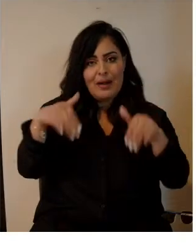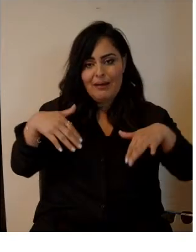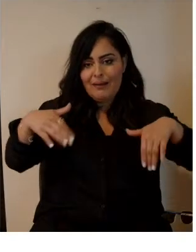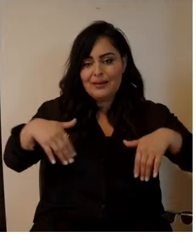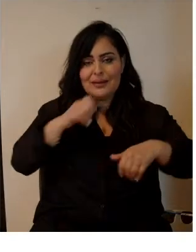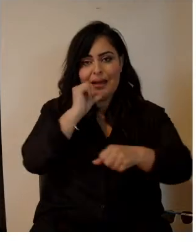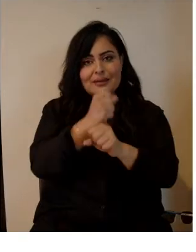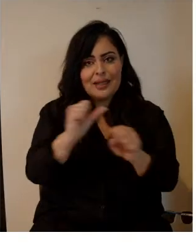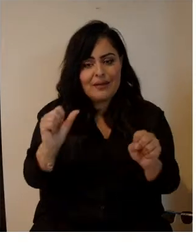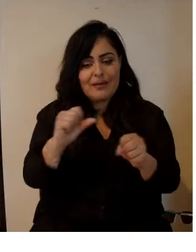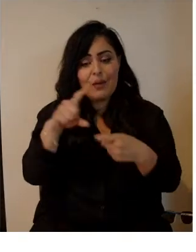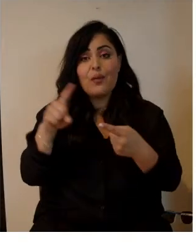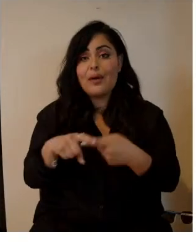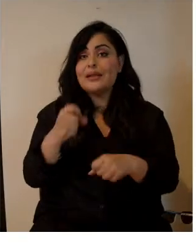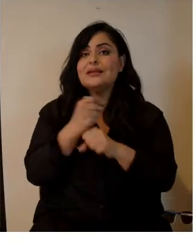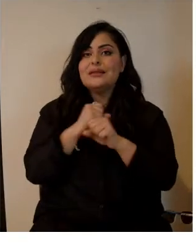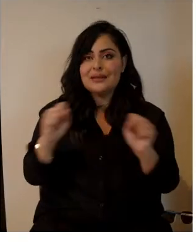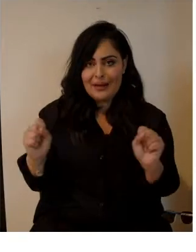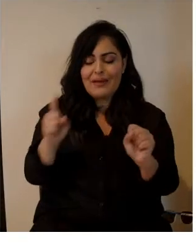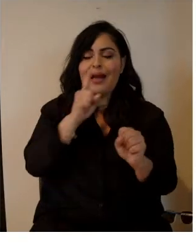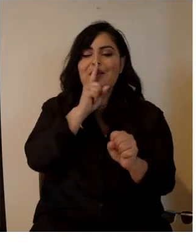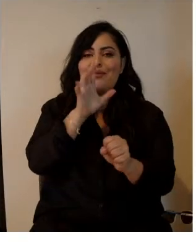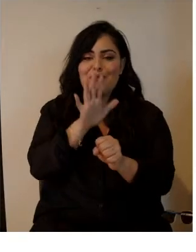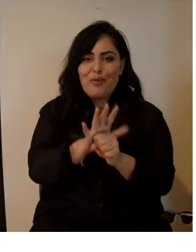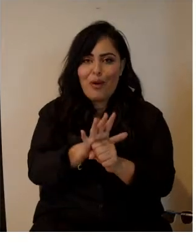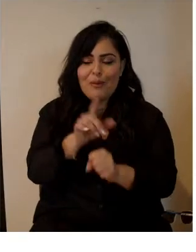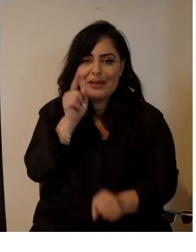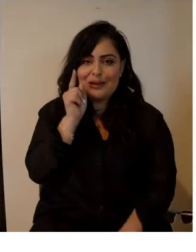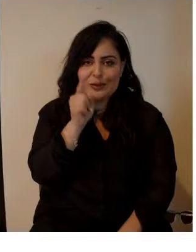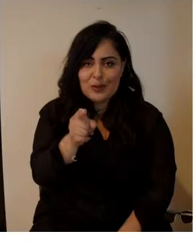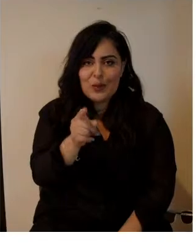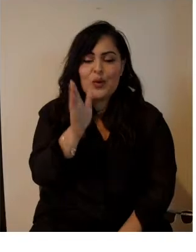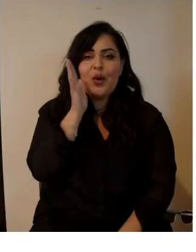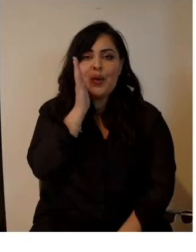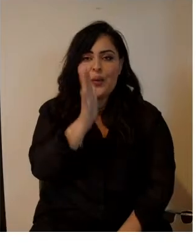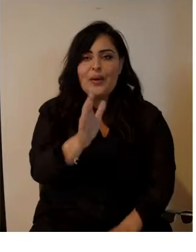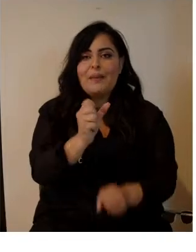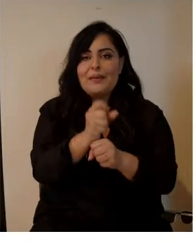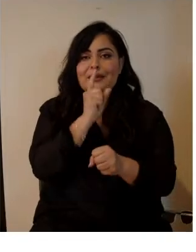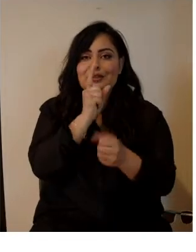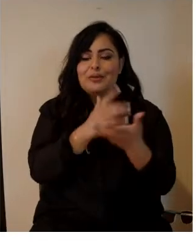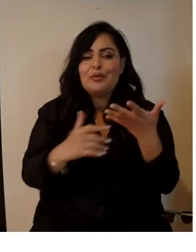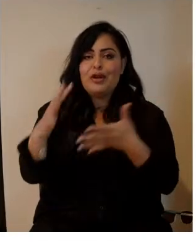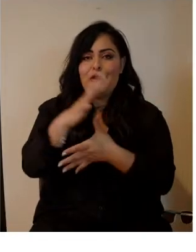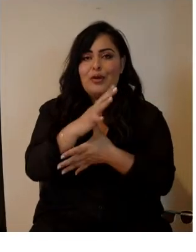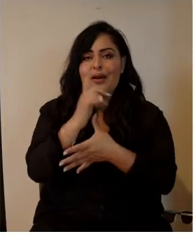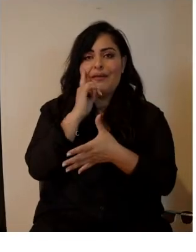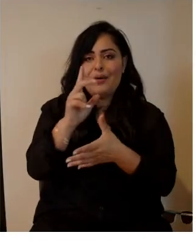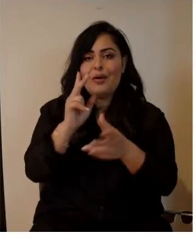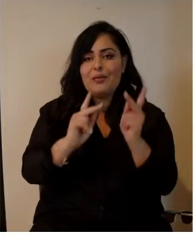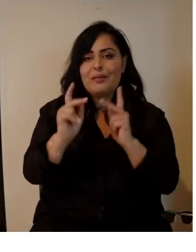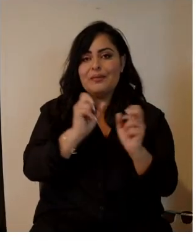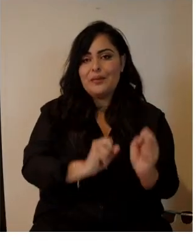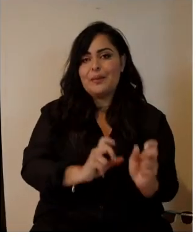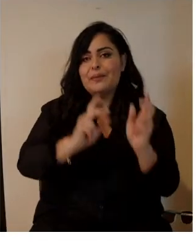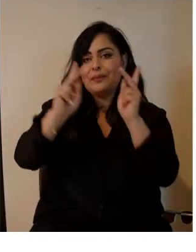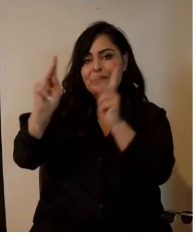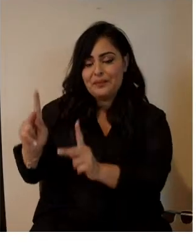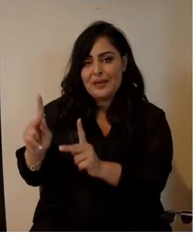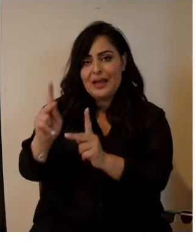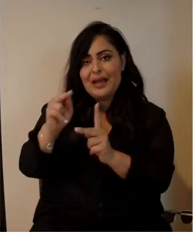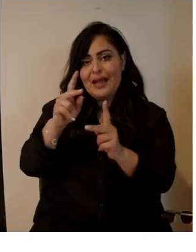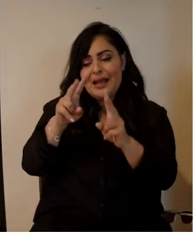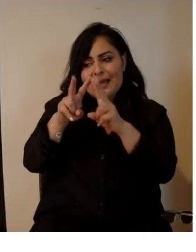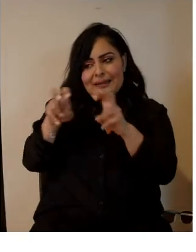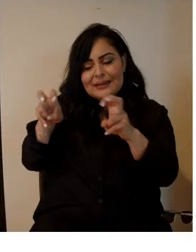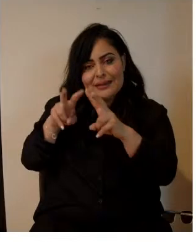and when we are able to get people back in. I promise you, we are going to make it a priority for the residents up there to be able to get back up and do an assessment